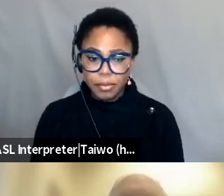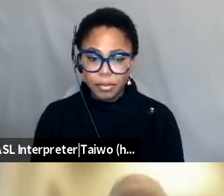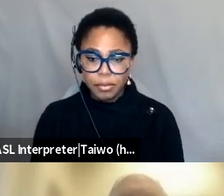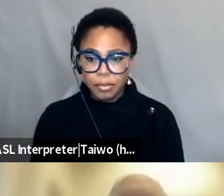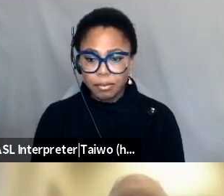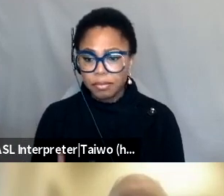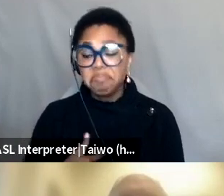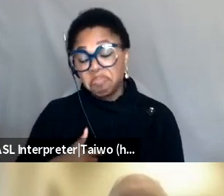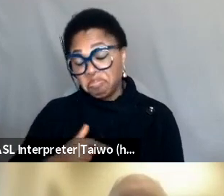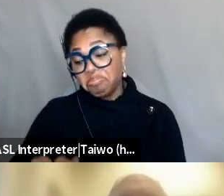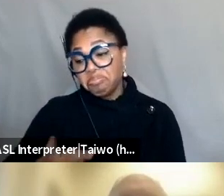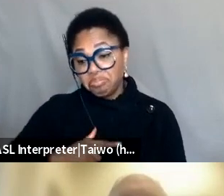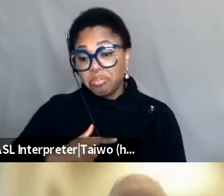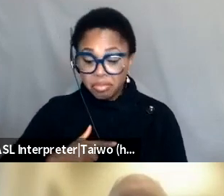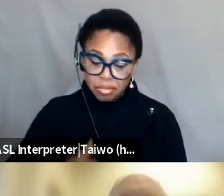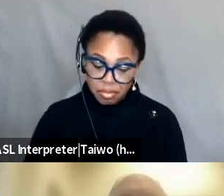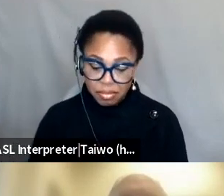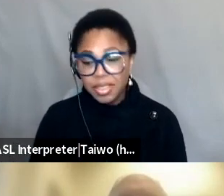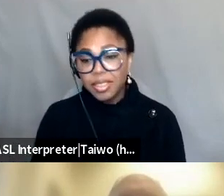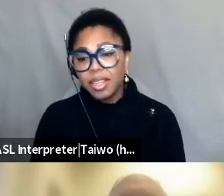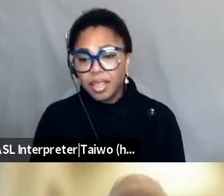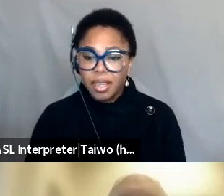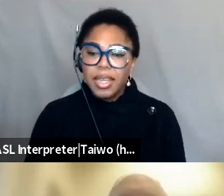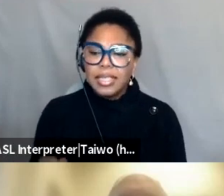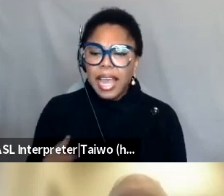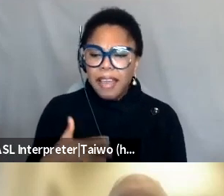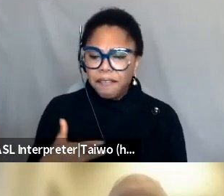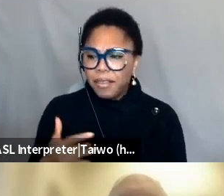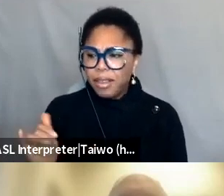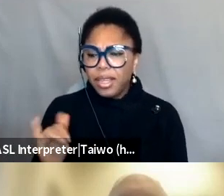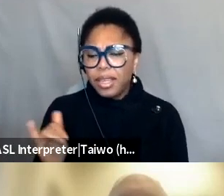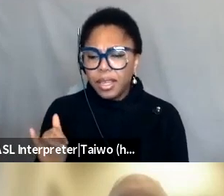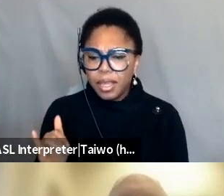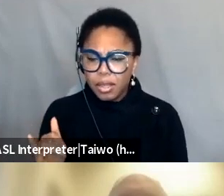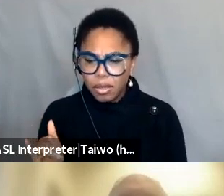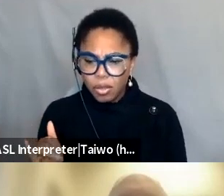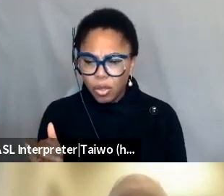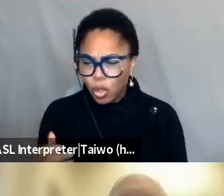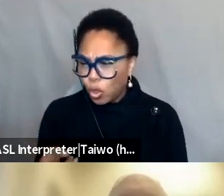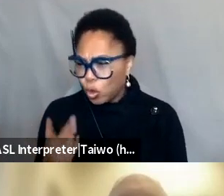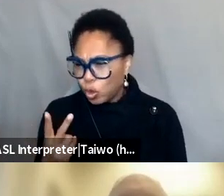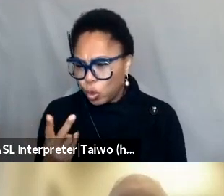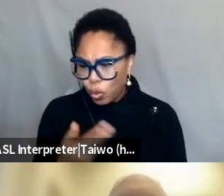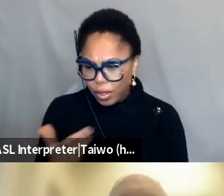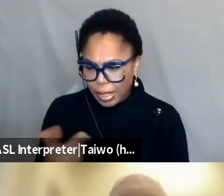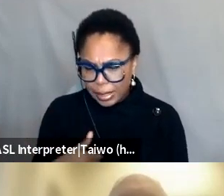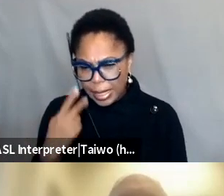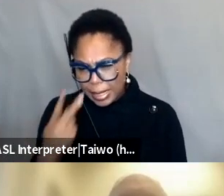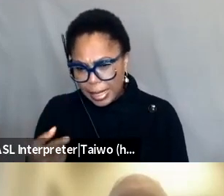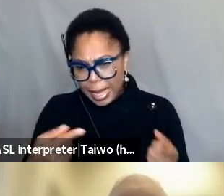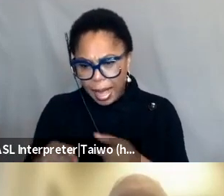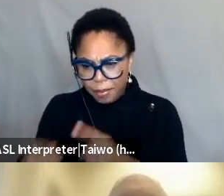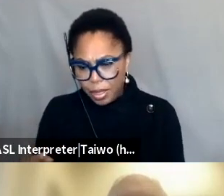I can go. No, go ahead. Oh, amazing. Yeah, I feel like there's two things that I'm seeing happening.